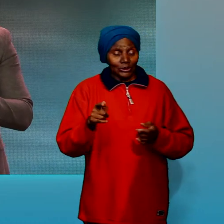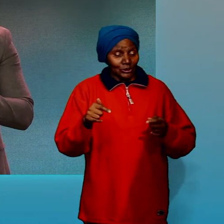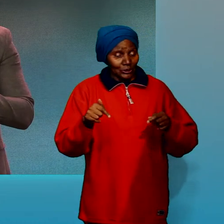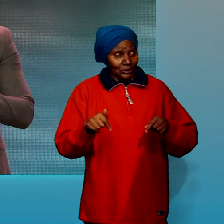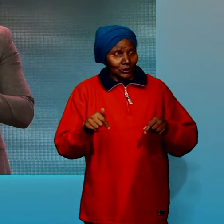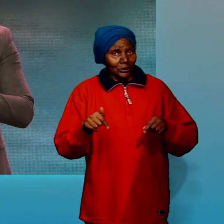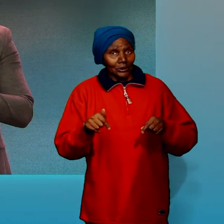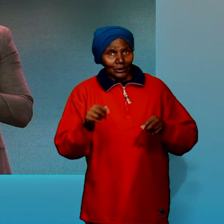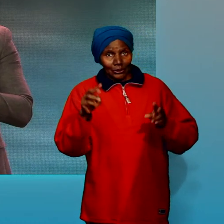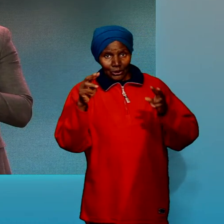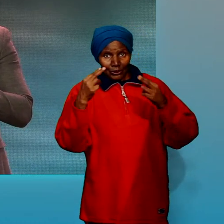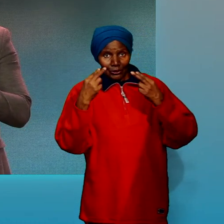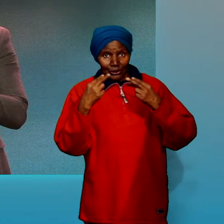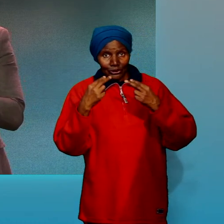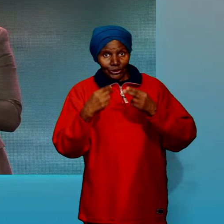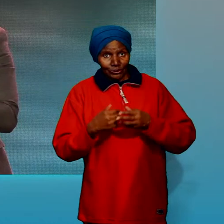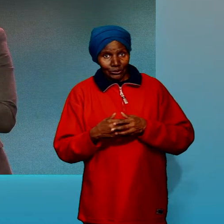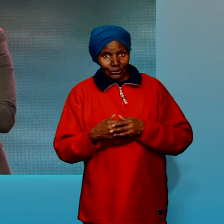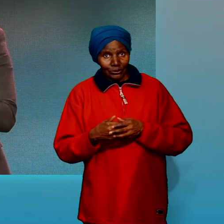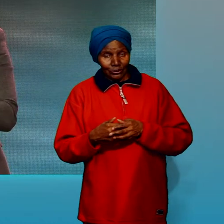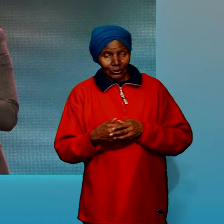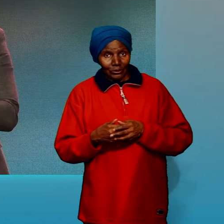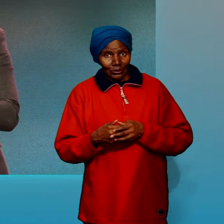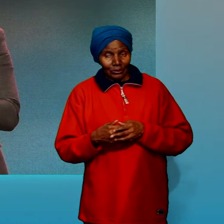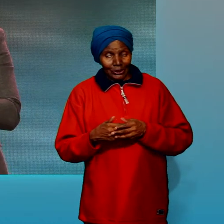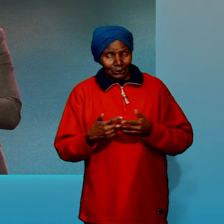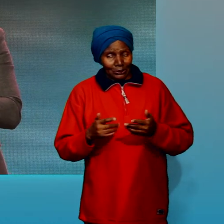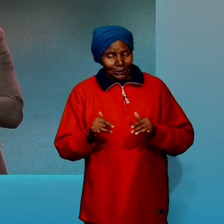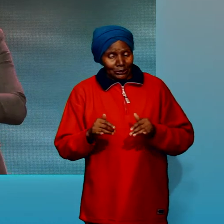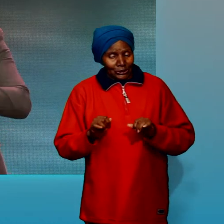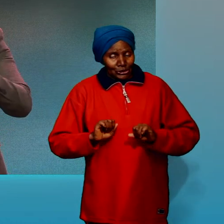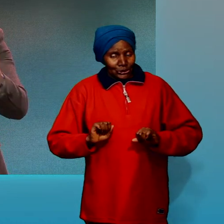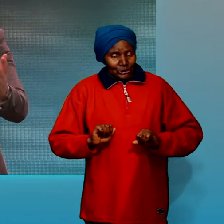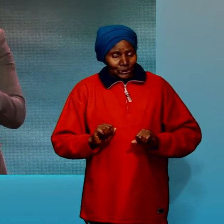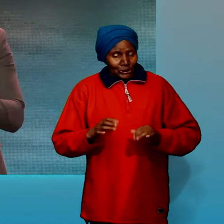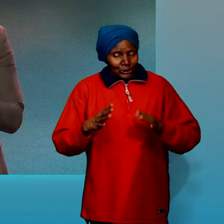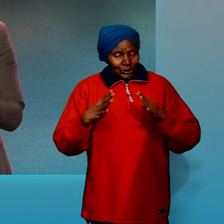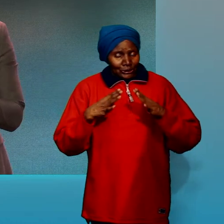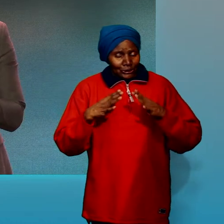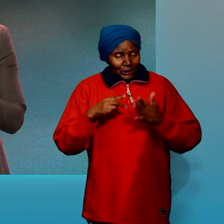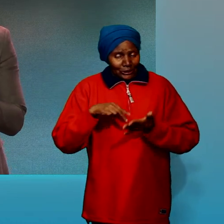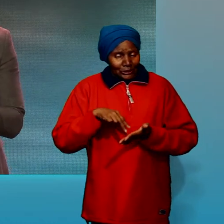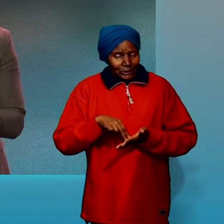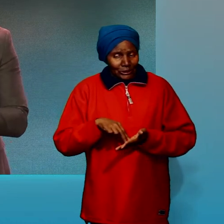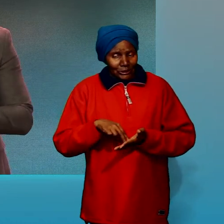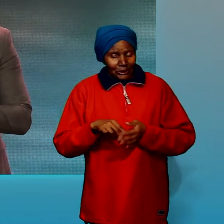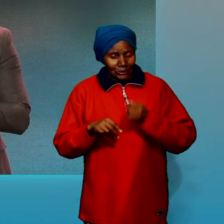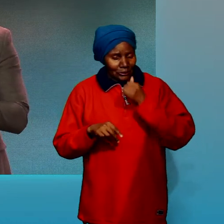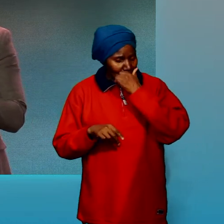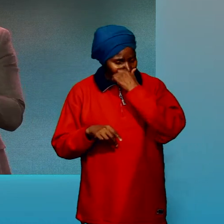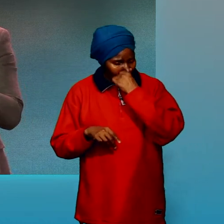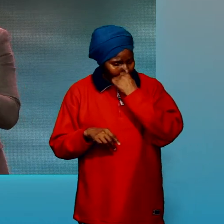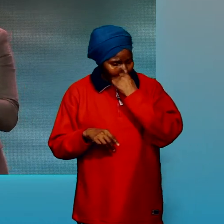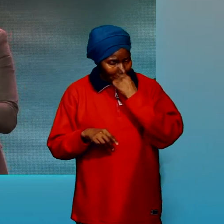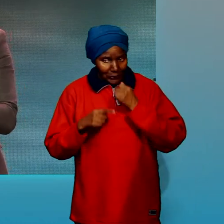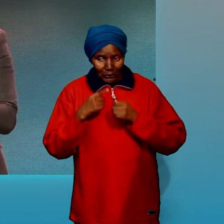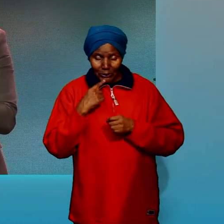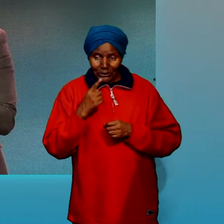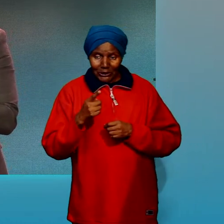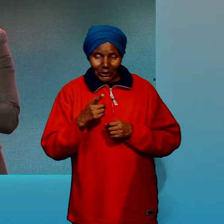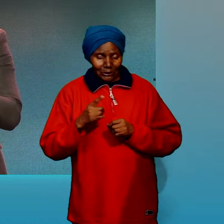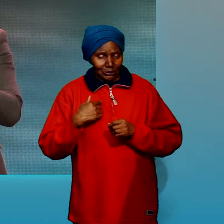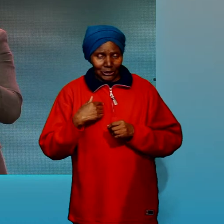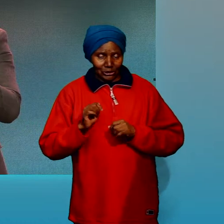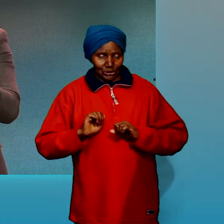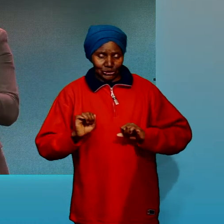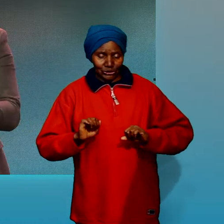today and you're not ready to stand. And what you're saying to me with the greatest of respect is, I'm not ready to grow yet.